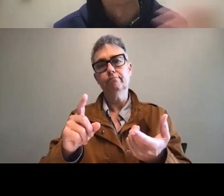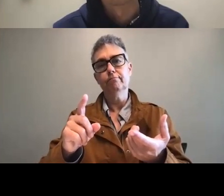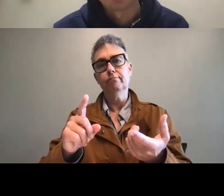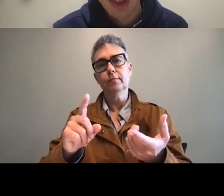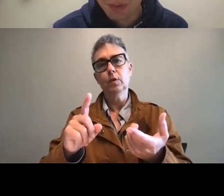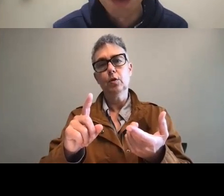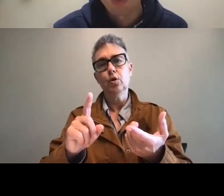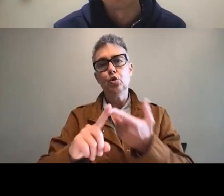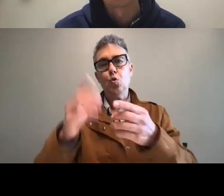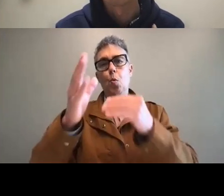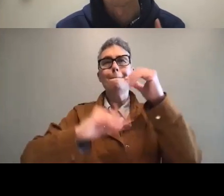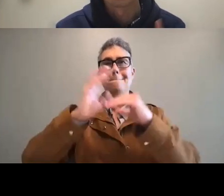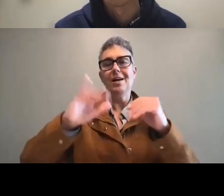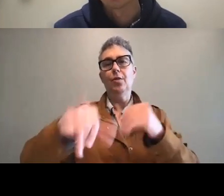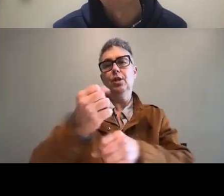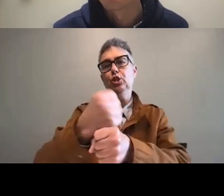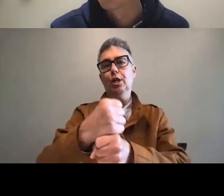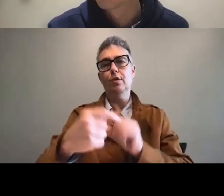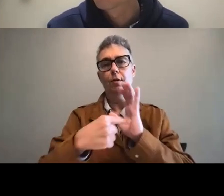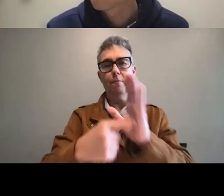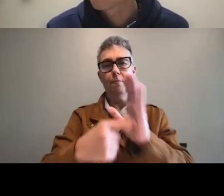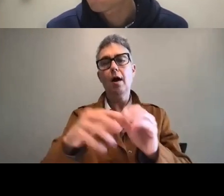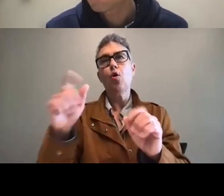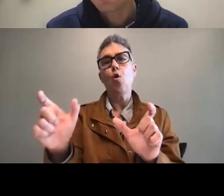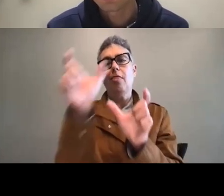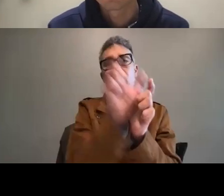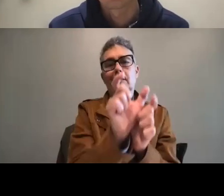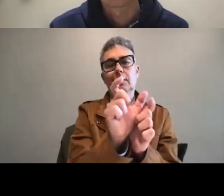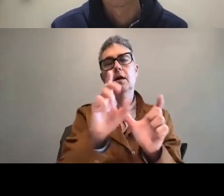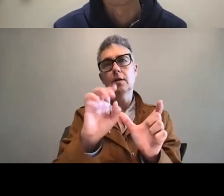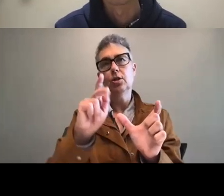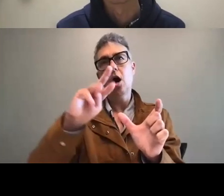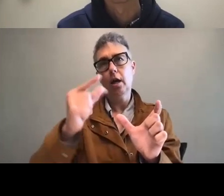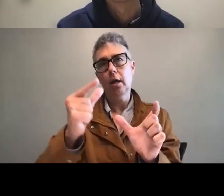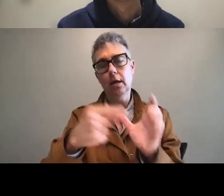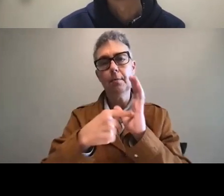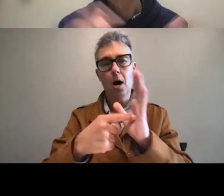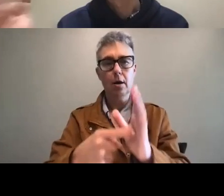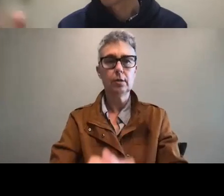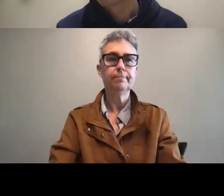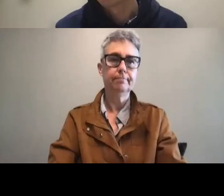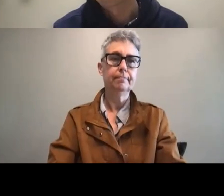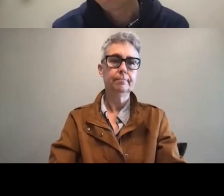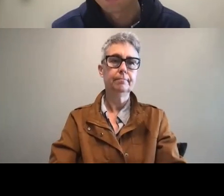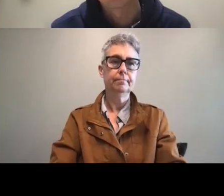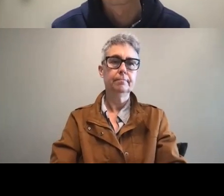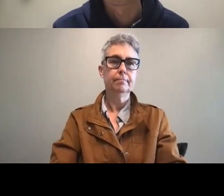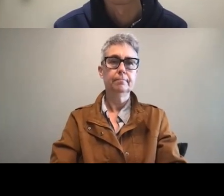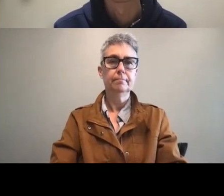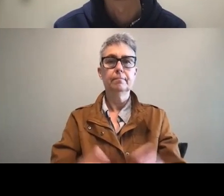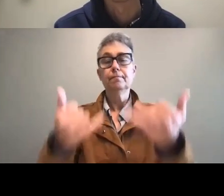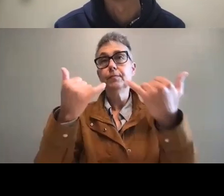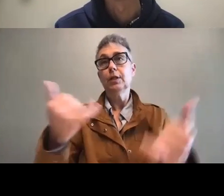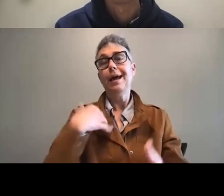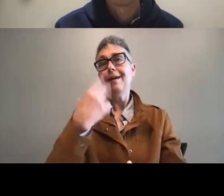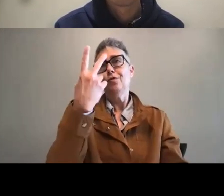to build these generative models or these docking models. So this will be so today's talk will have two parts. One